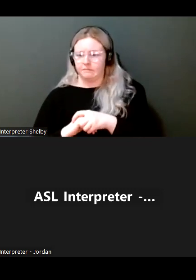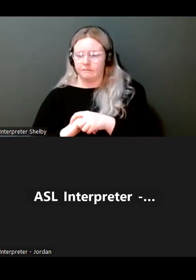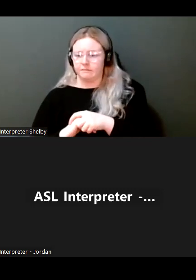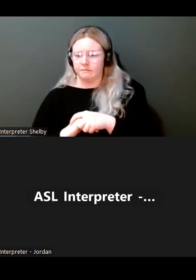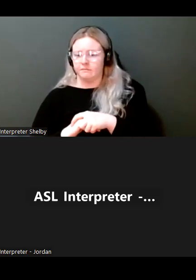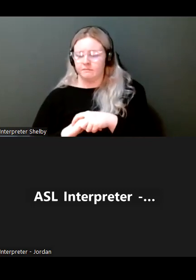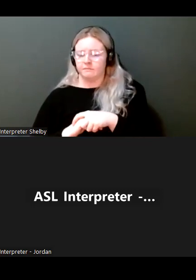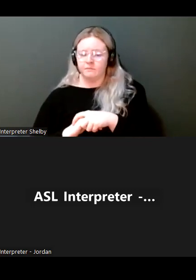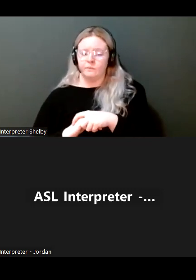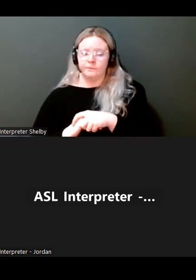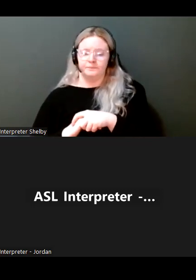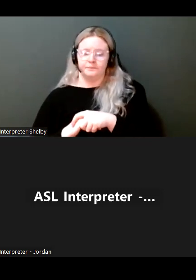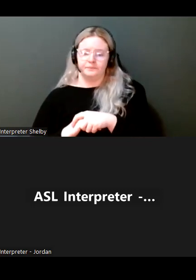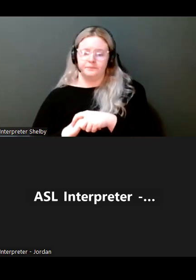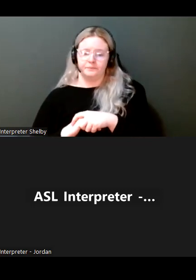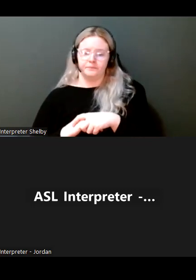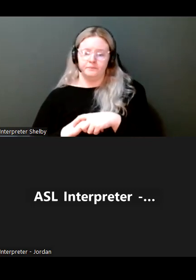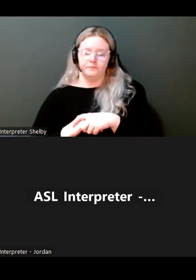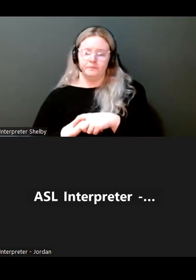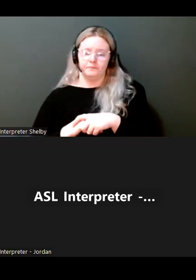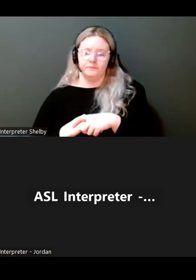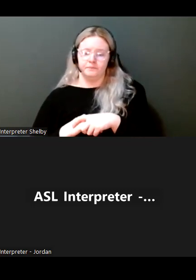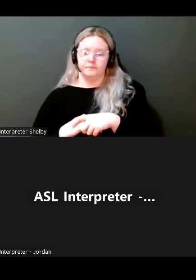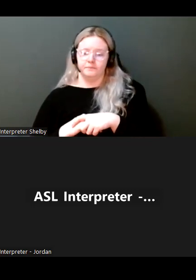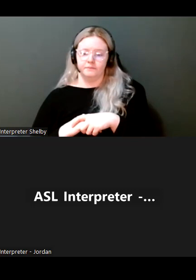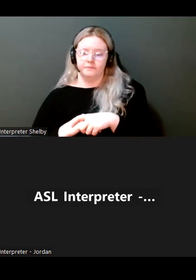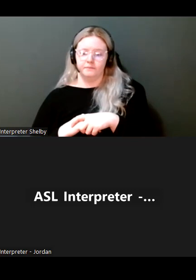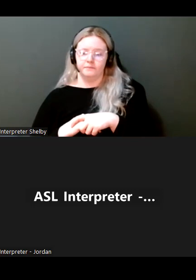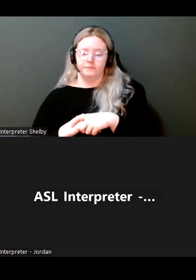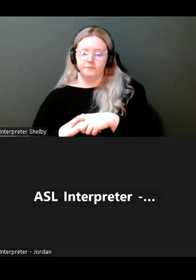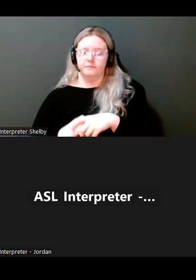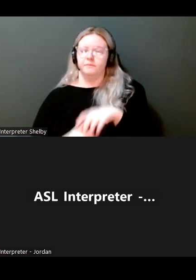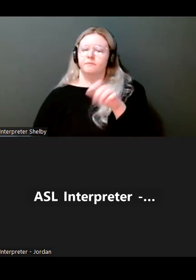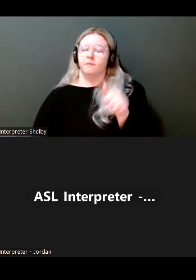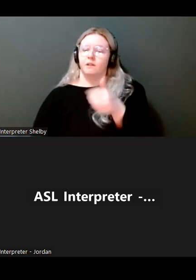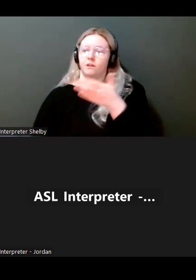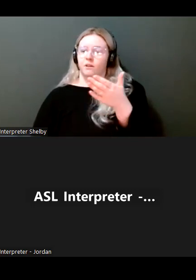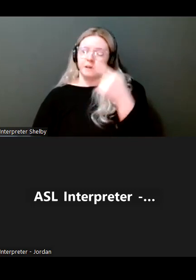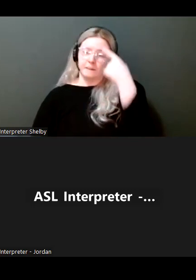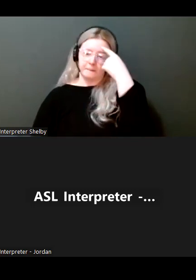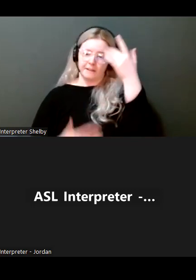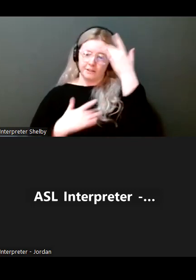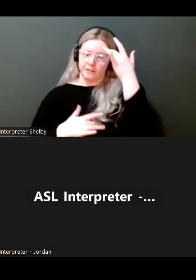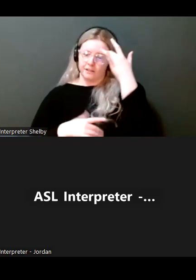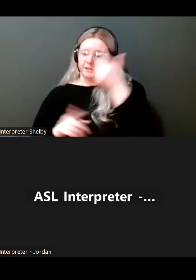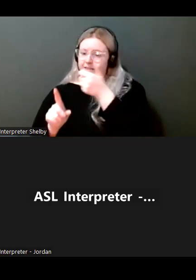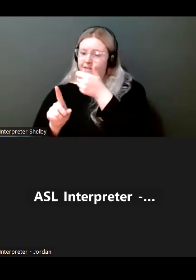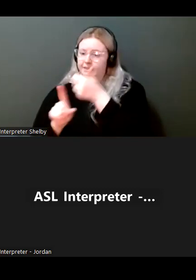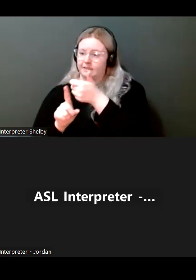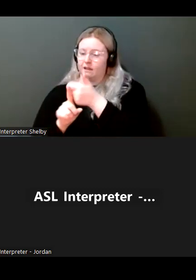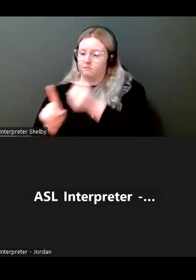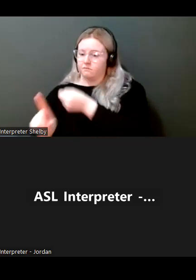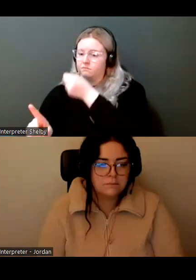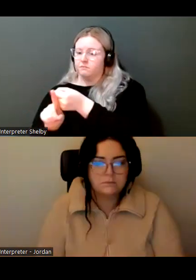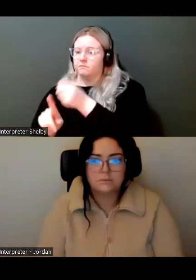really. And another thing is mental illness affects twice as many people as diabetes and 4 times as